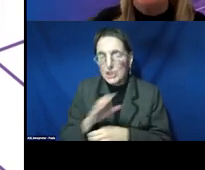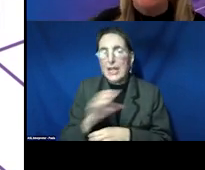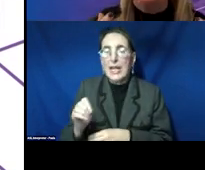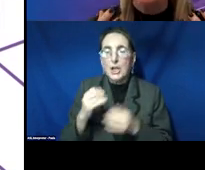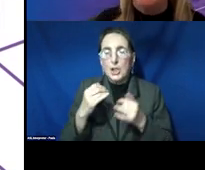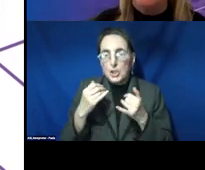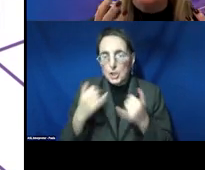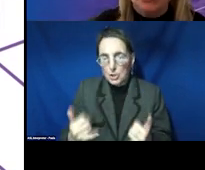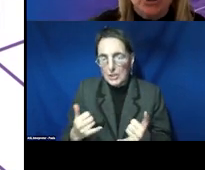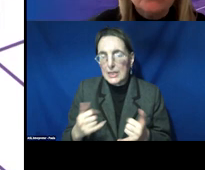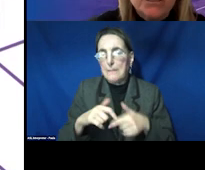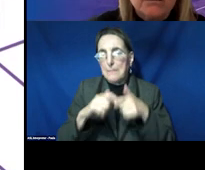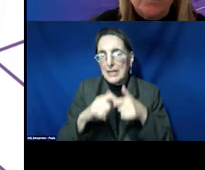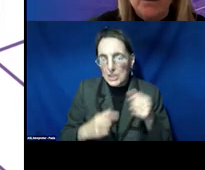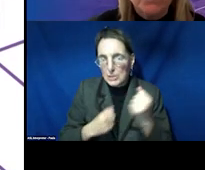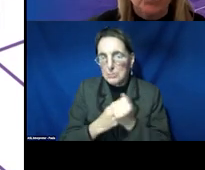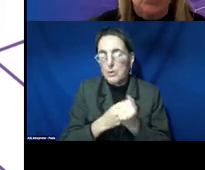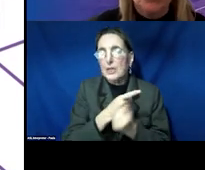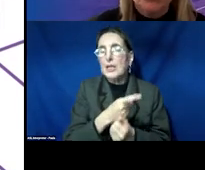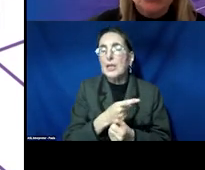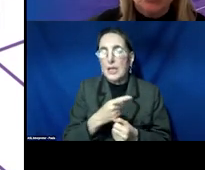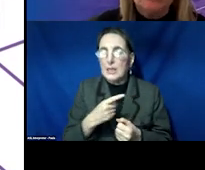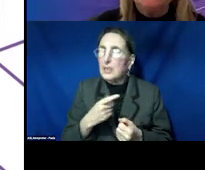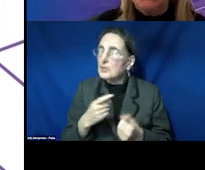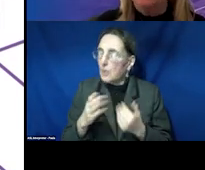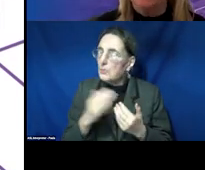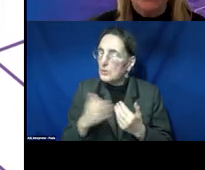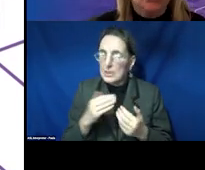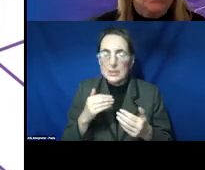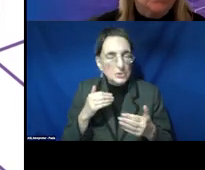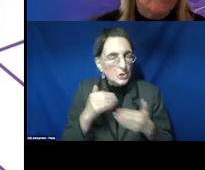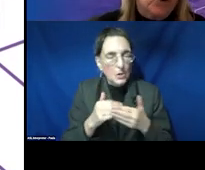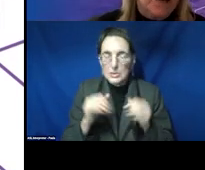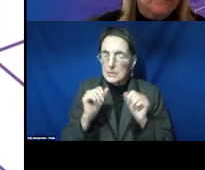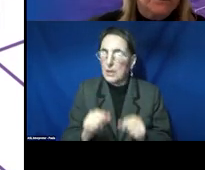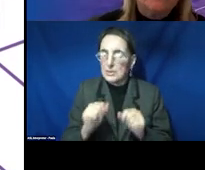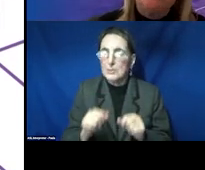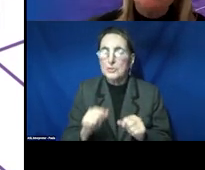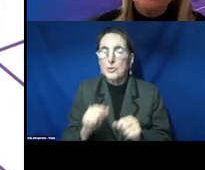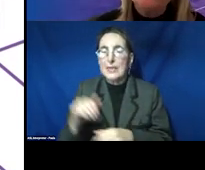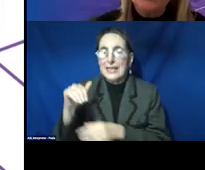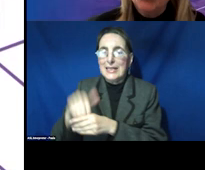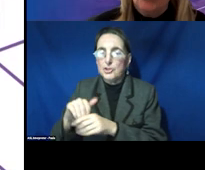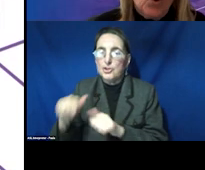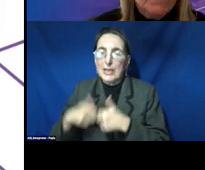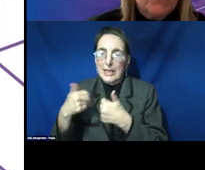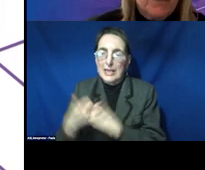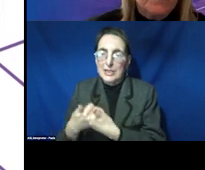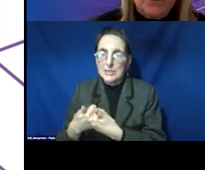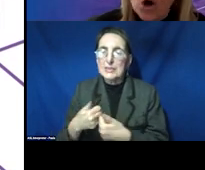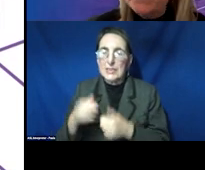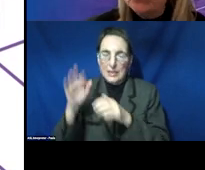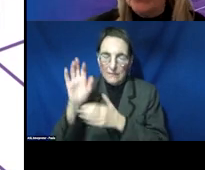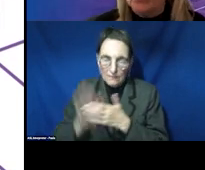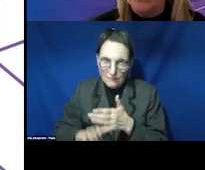been developed to be as close as possible to these interagency formats. One of the